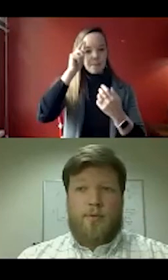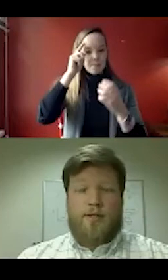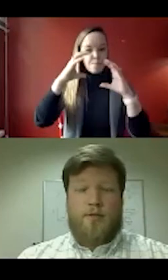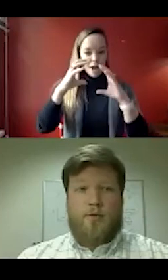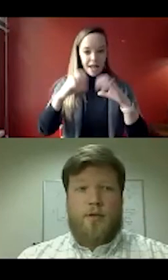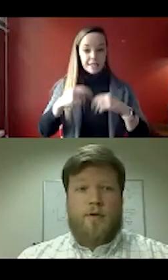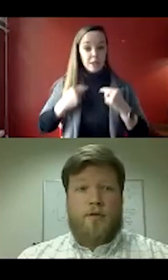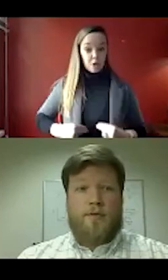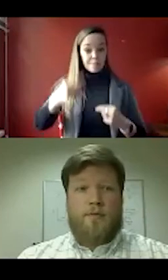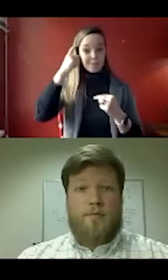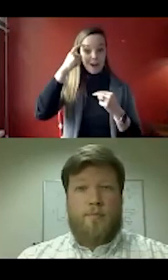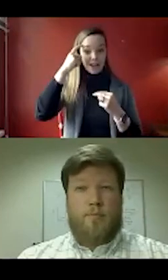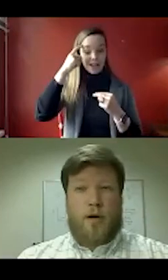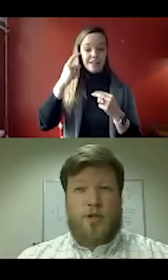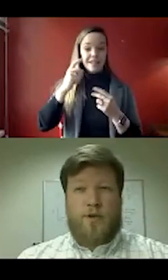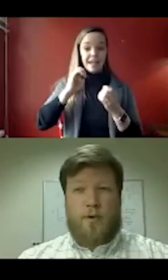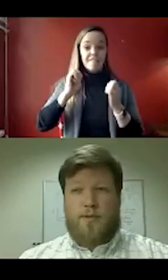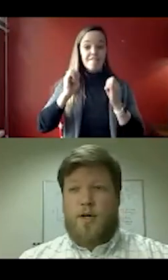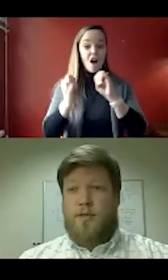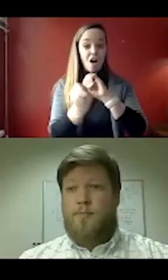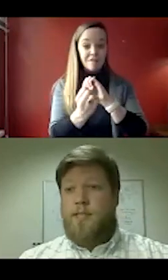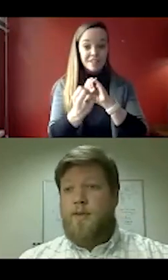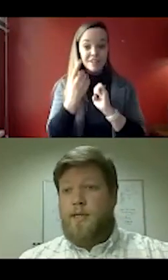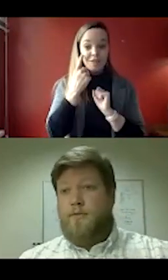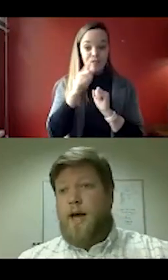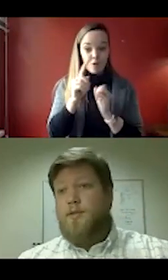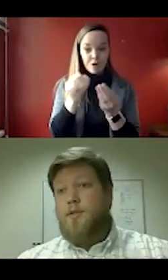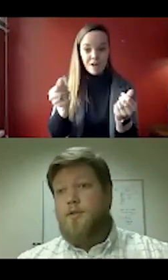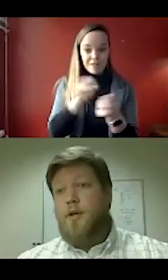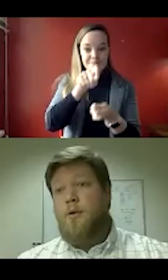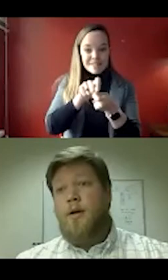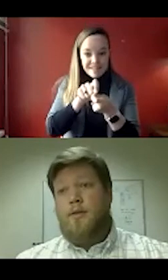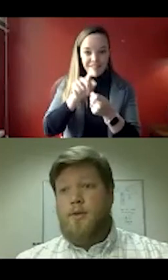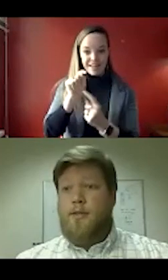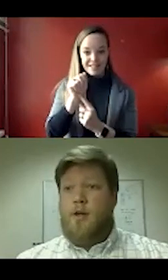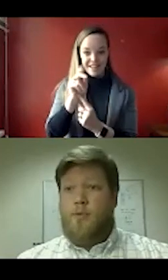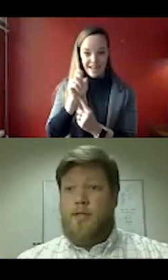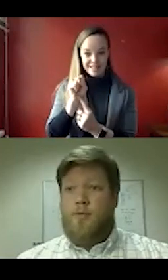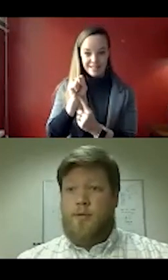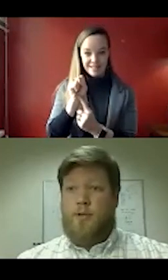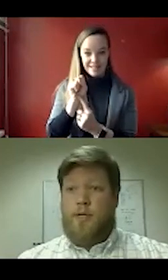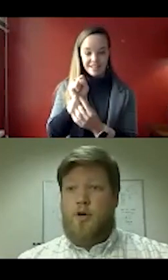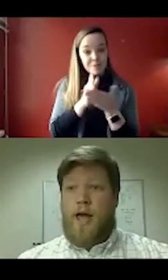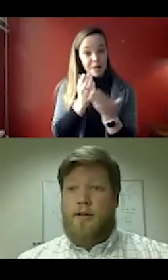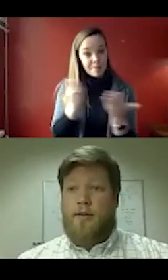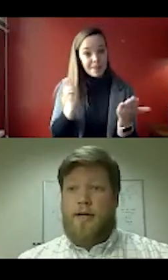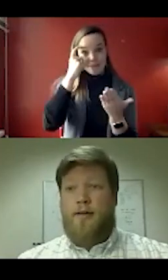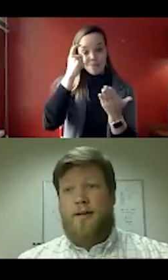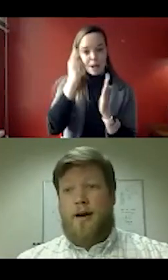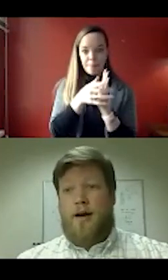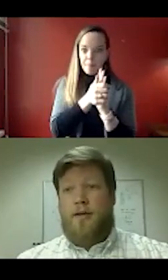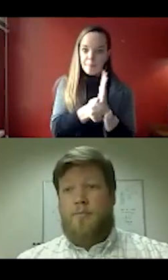Human brains were evolved largely for the purpose of solving specific sets of tasks. So there are things that our brains will be really good at,